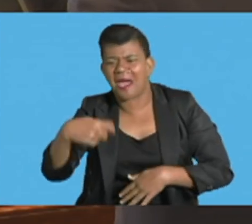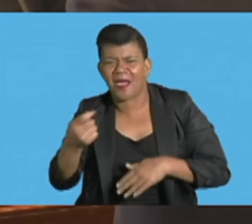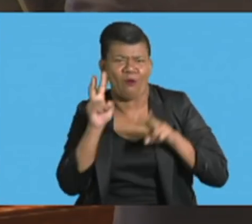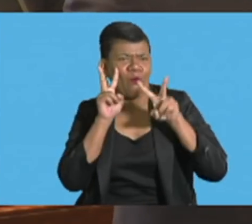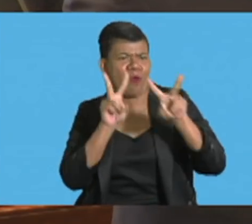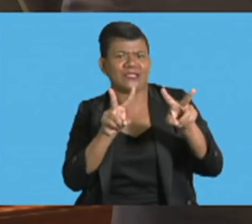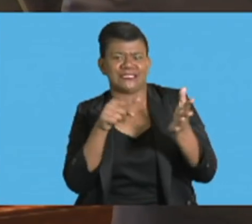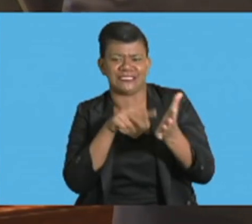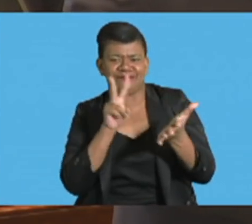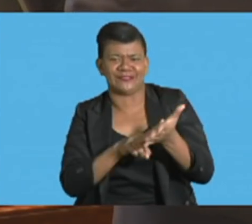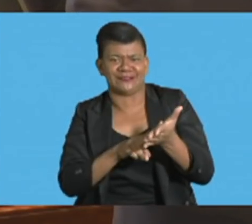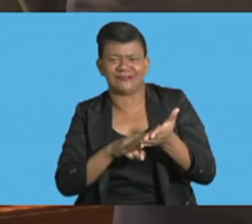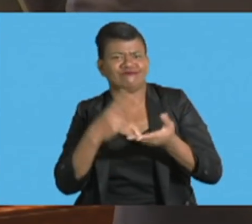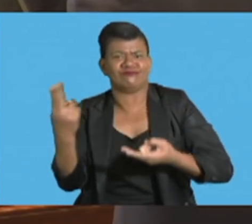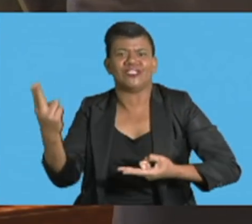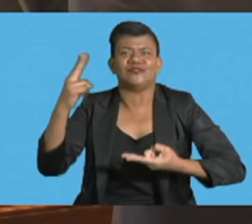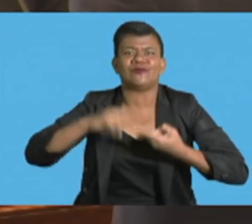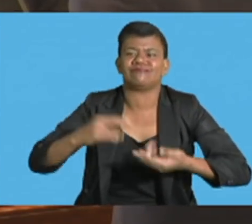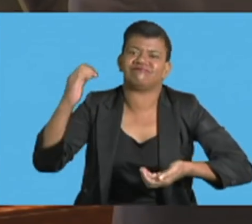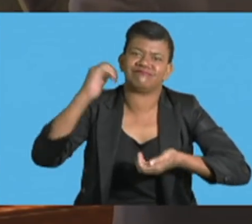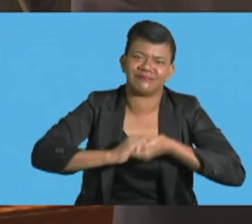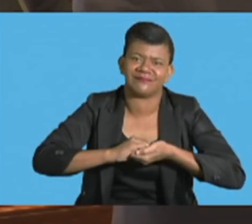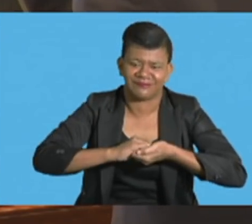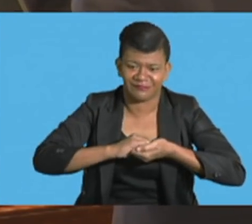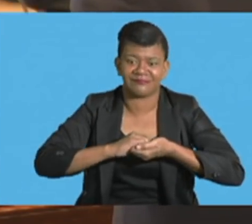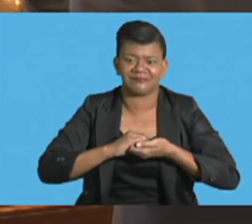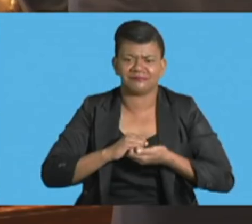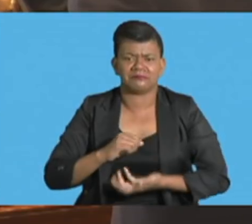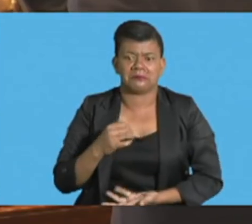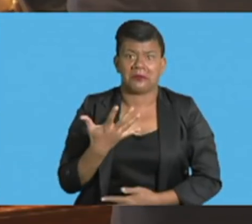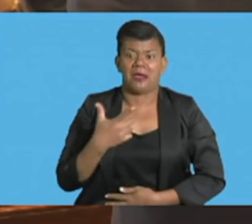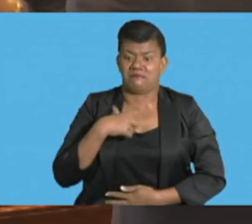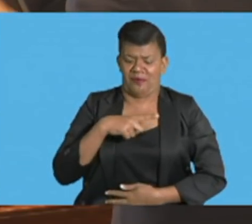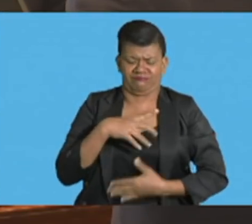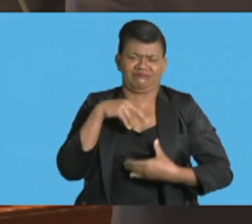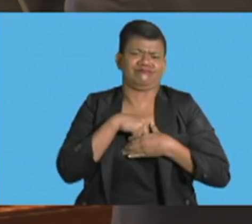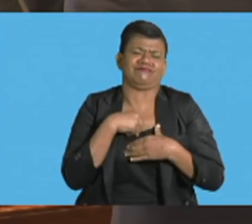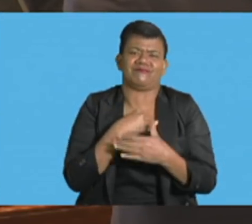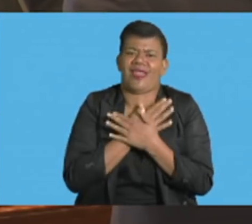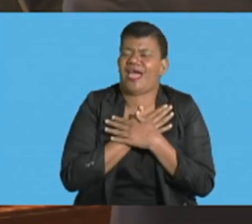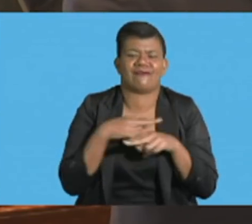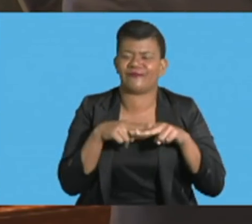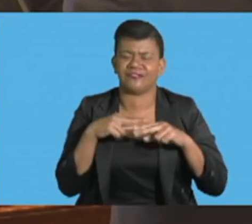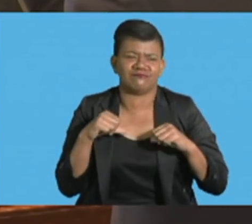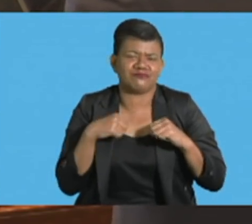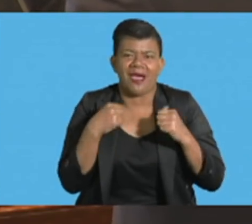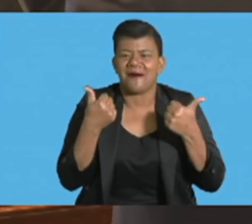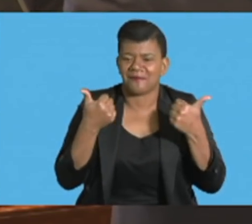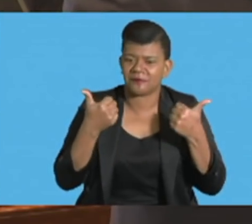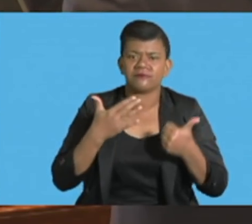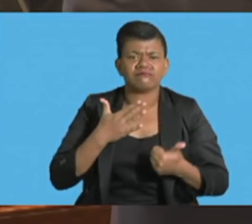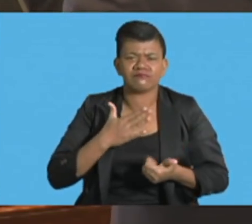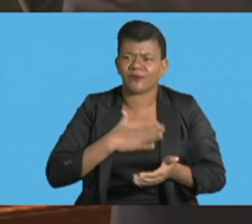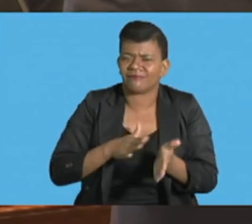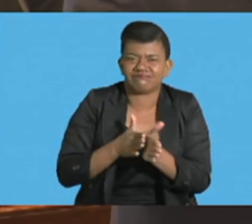unity, that communal pride and passion is what should inspire us when we look at the